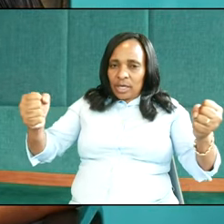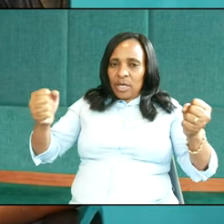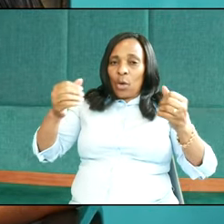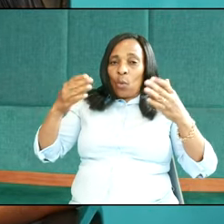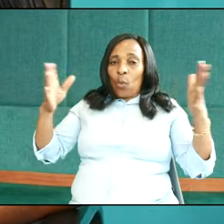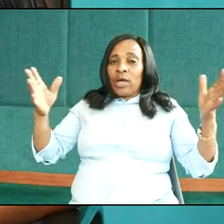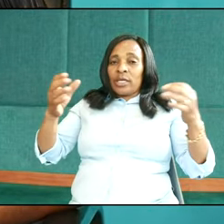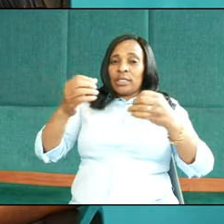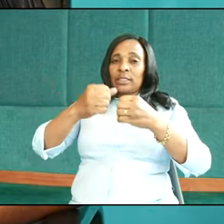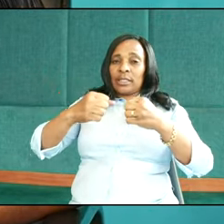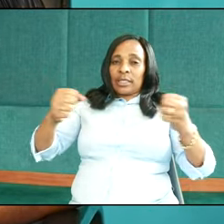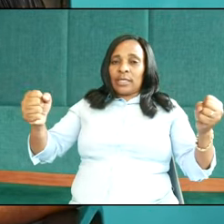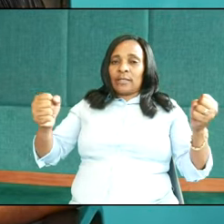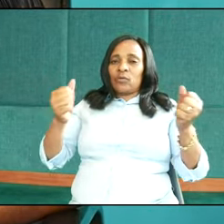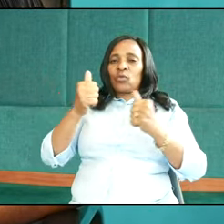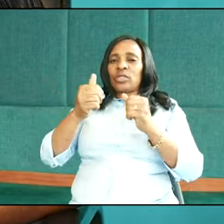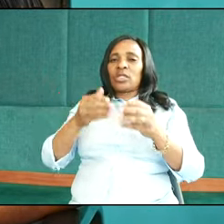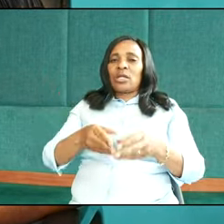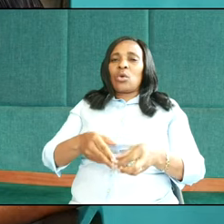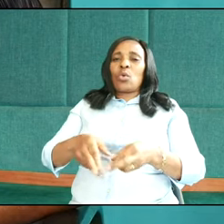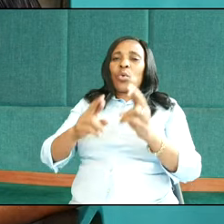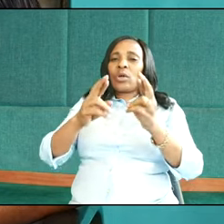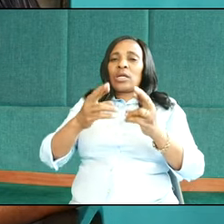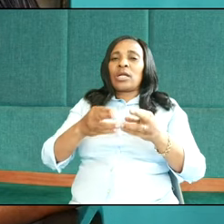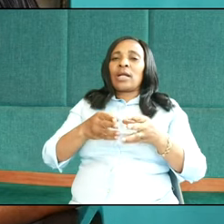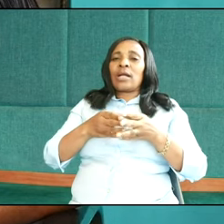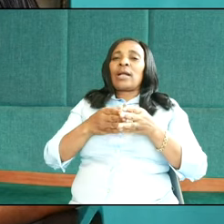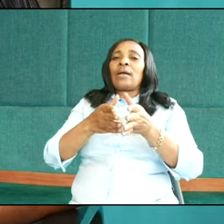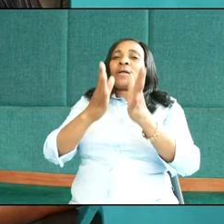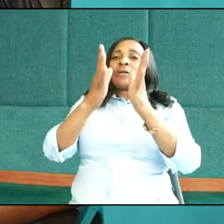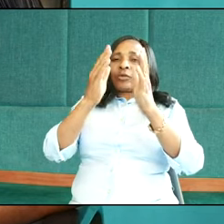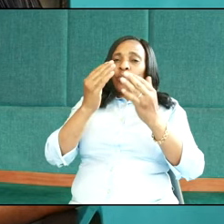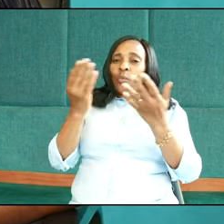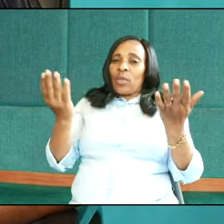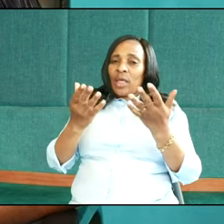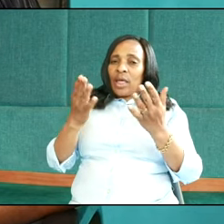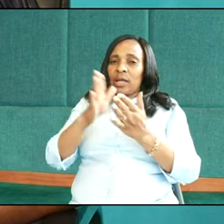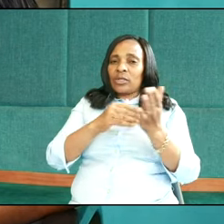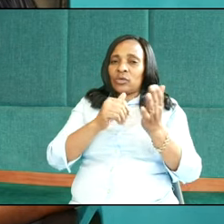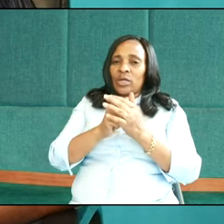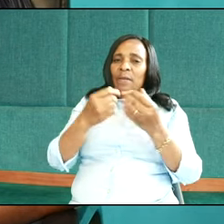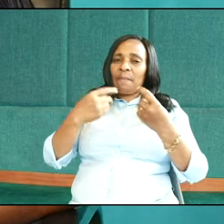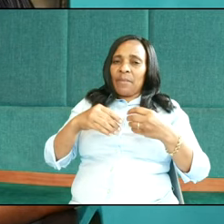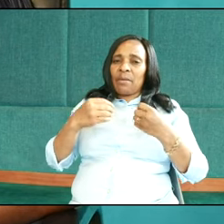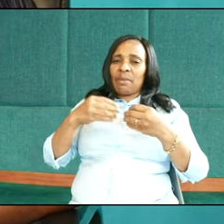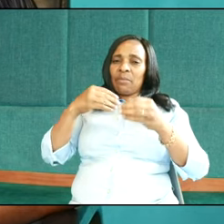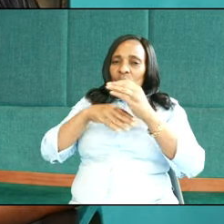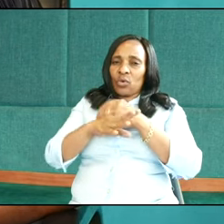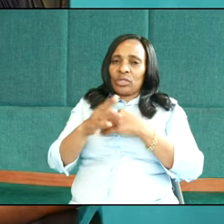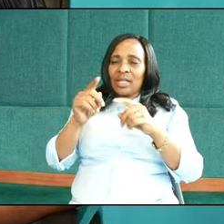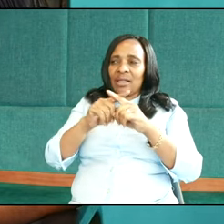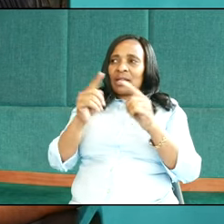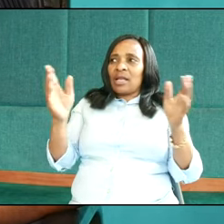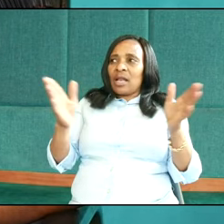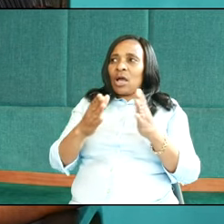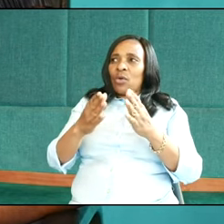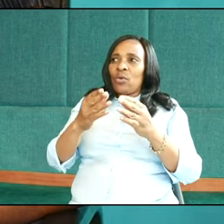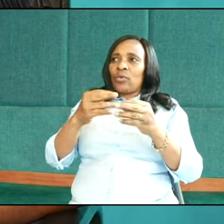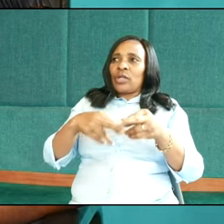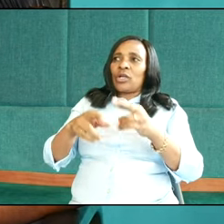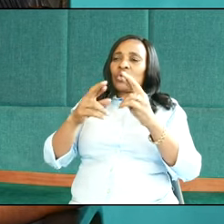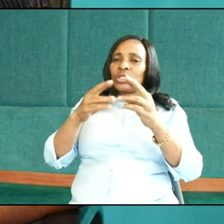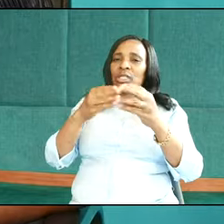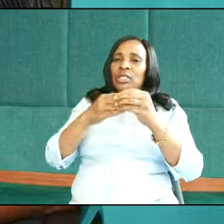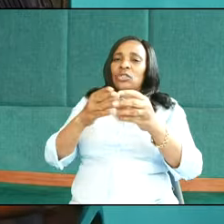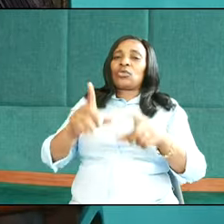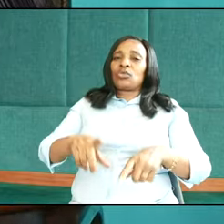broad is the road that leads to destruction, and many enter through it. But small is the gate, and narrow the road that leads to life, mm-hmm. and